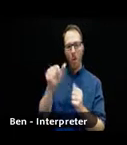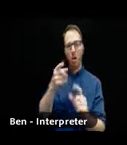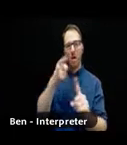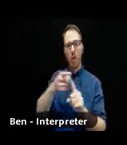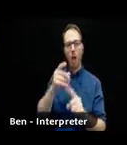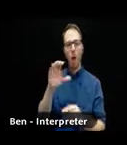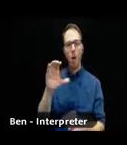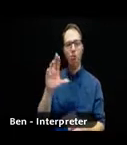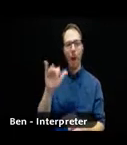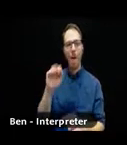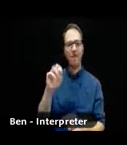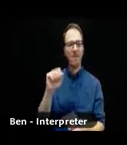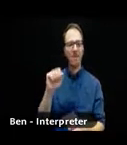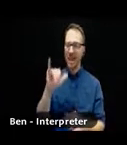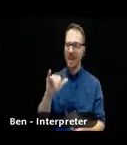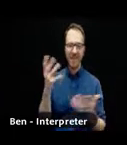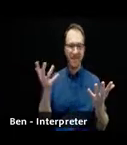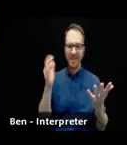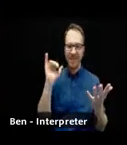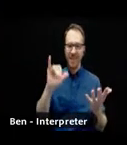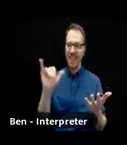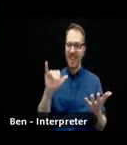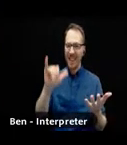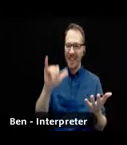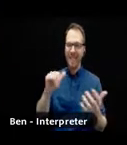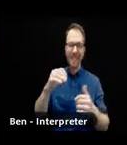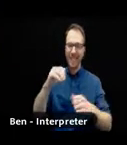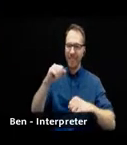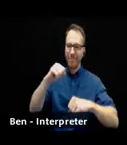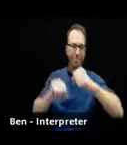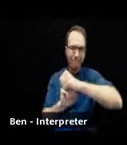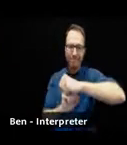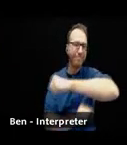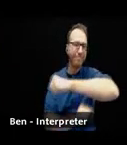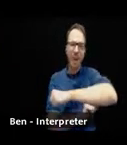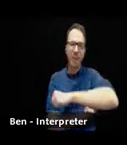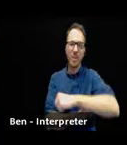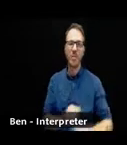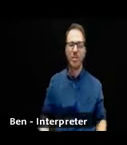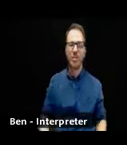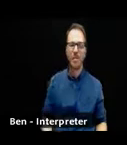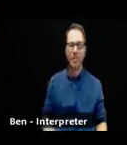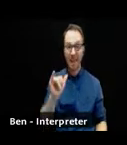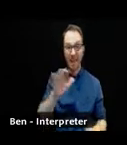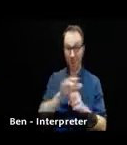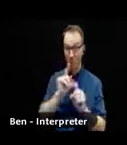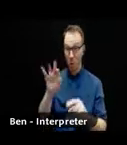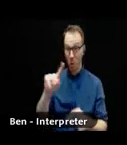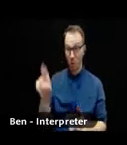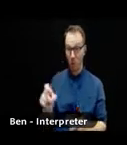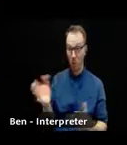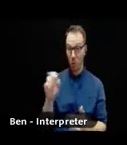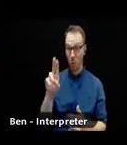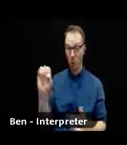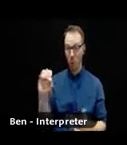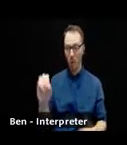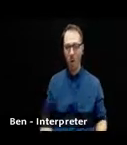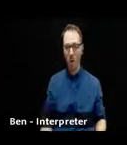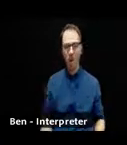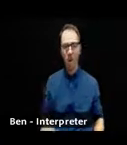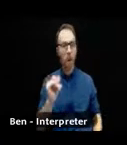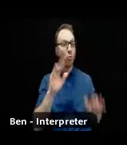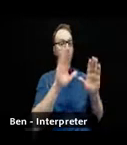Like, that's like a bedrock. I don't know if that's sufficient answer for your question, Suo. No, that's